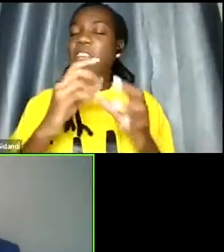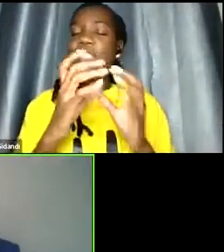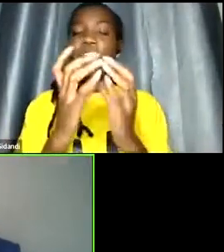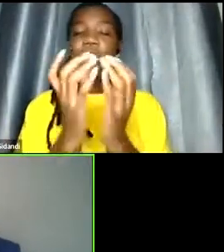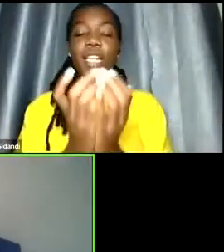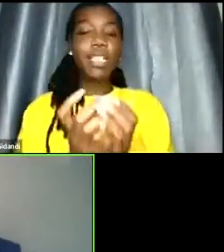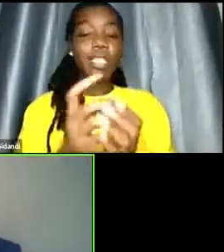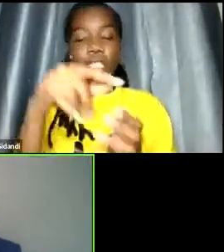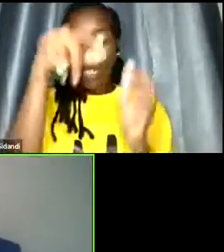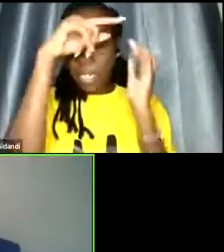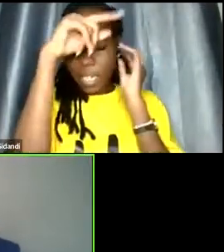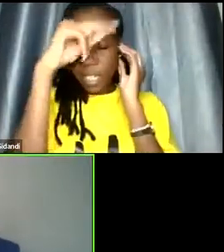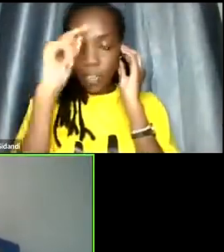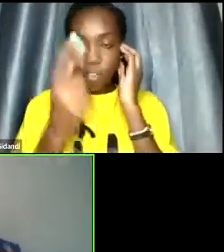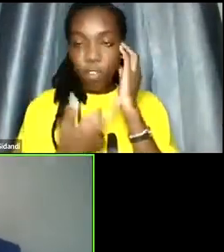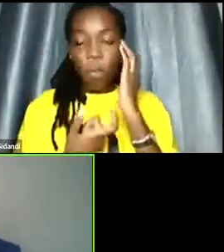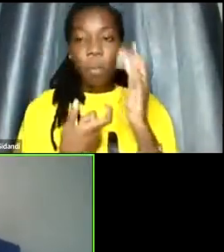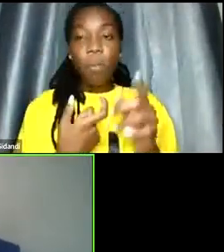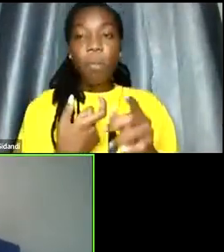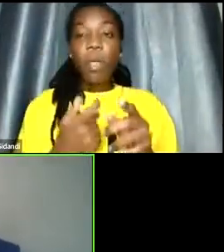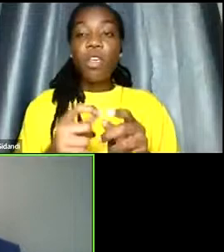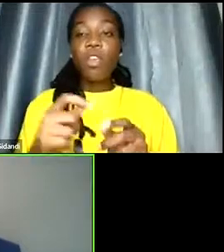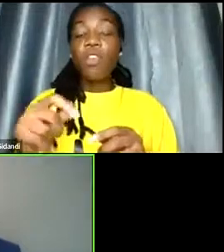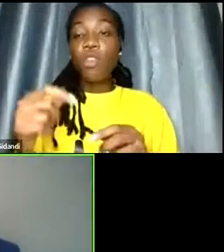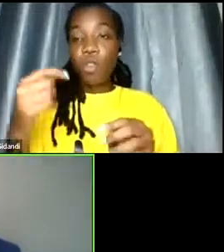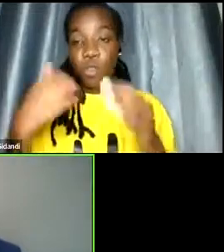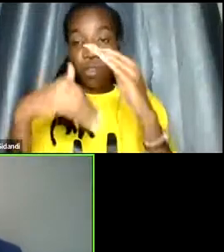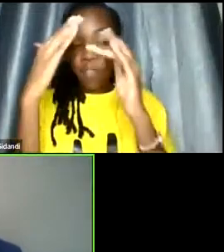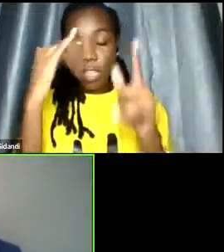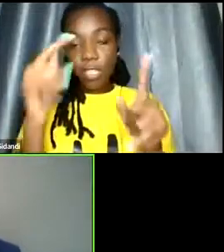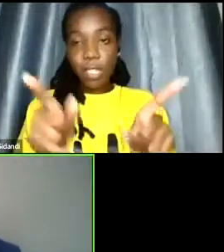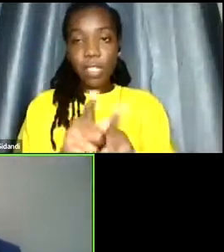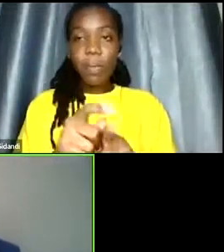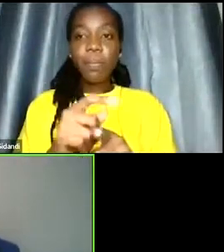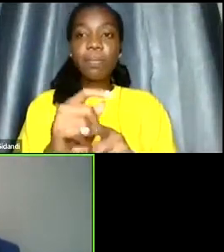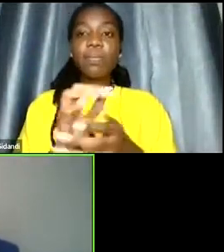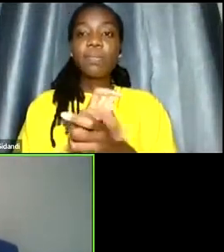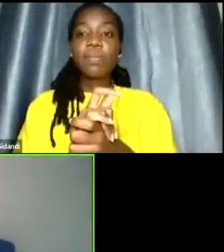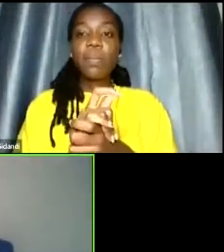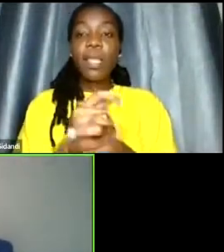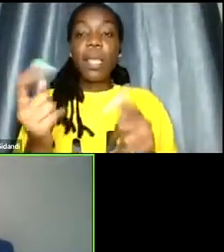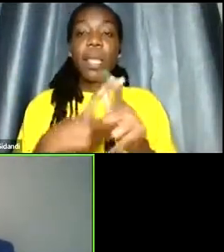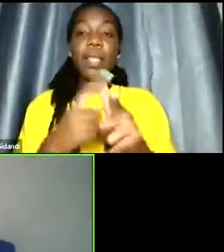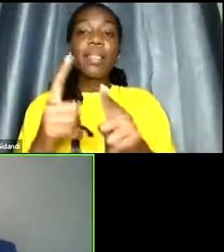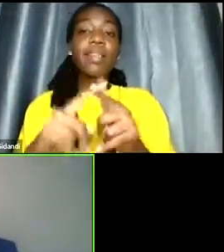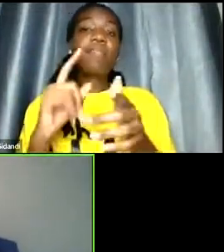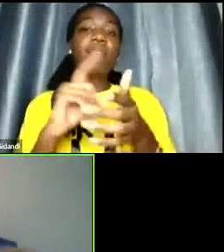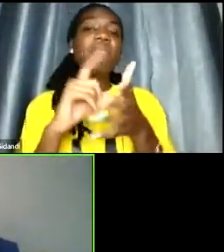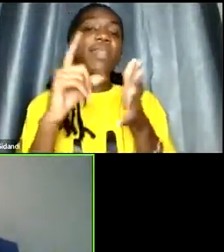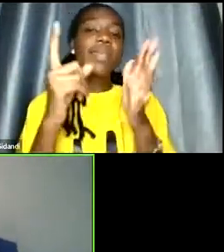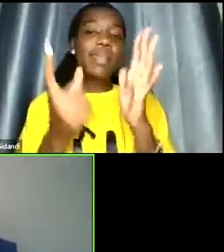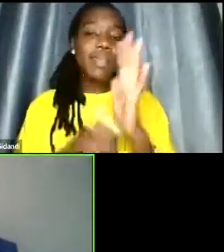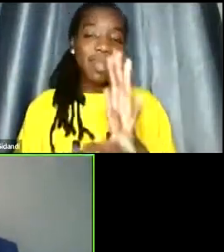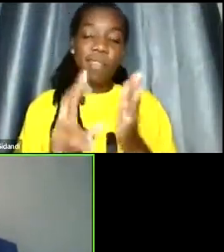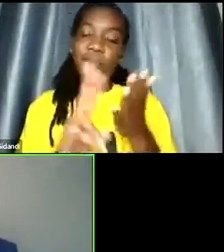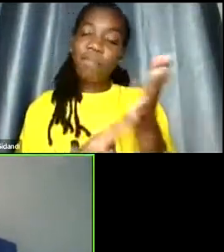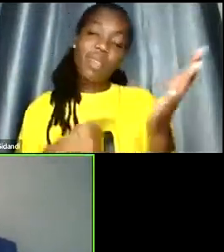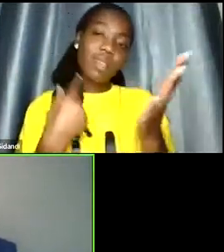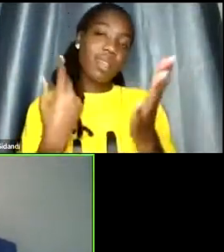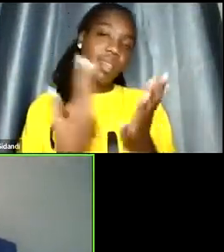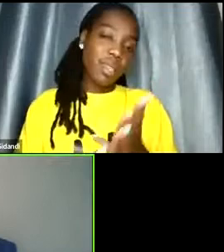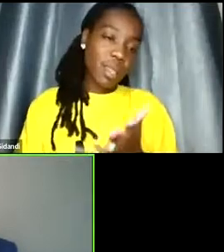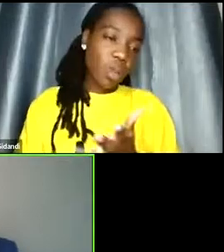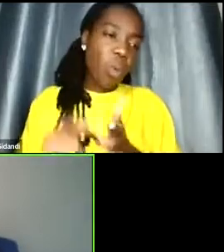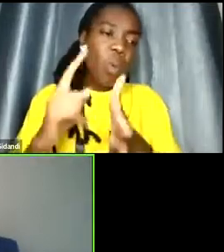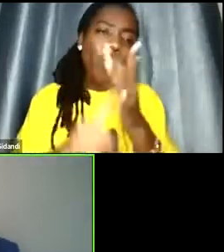bachelor's, who joins in with this amazing energy level, but along the way derails. What are some of the things that cause derailment in